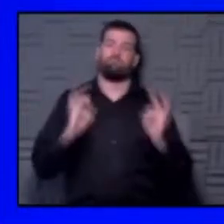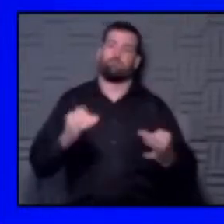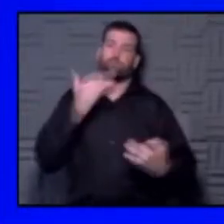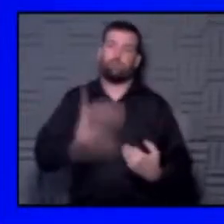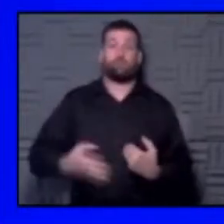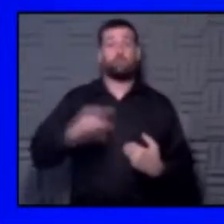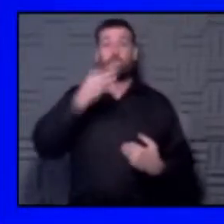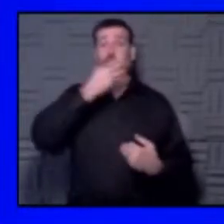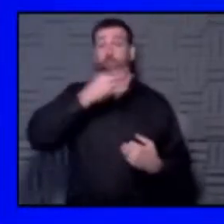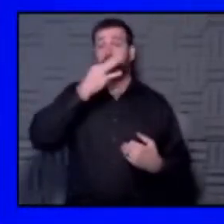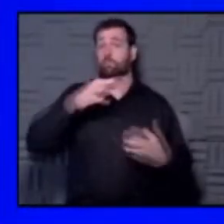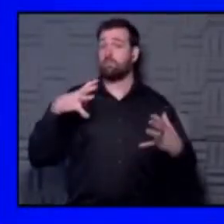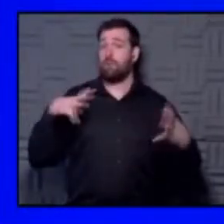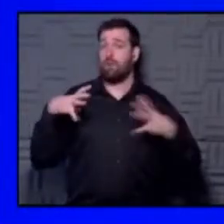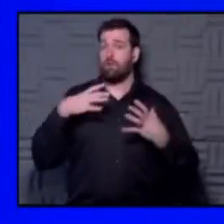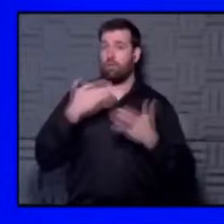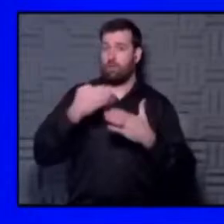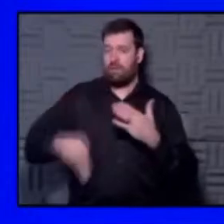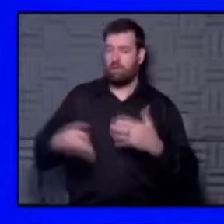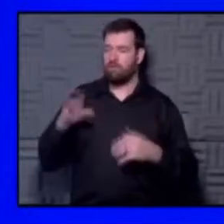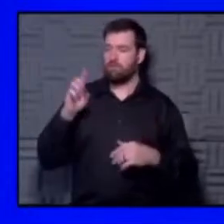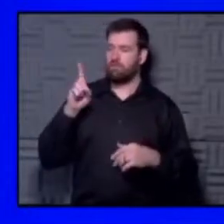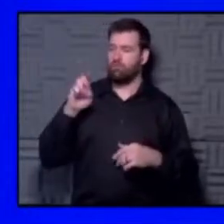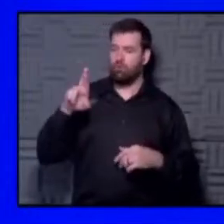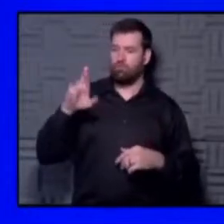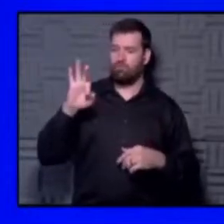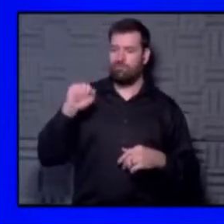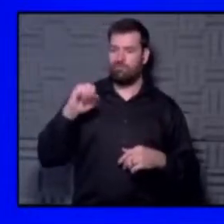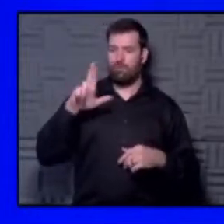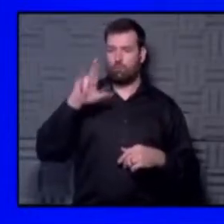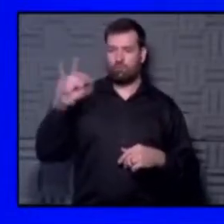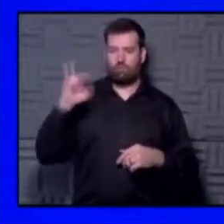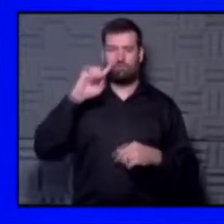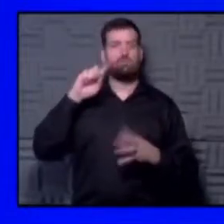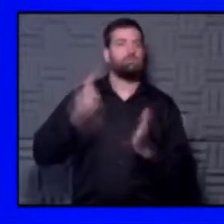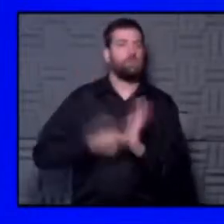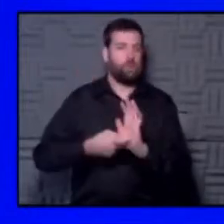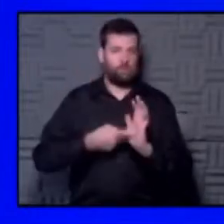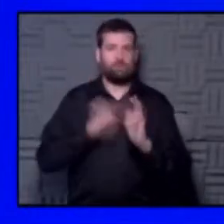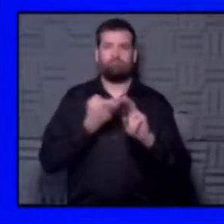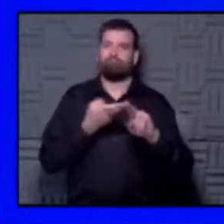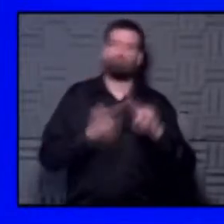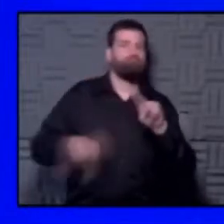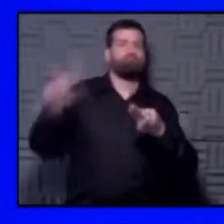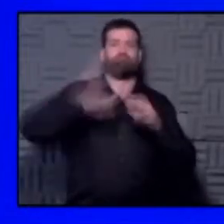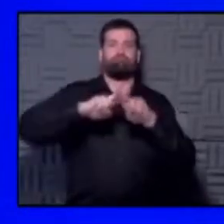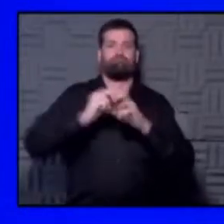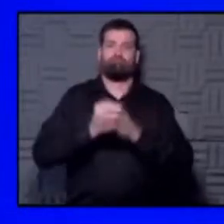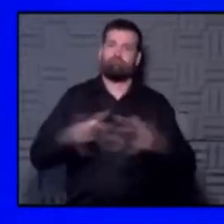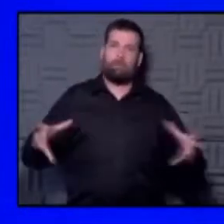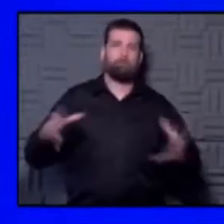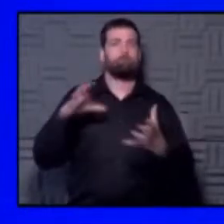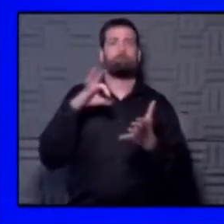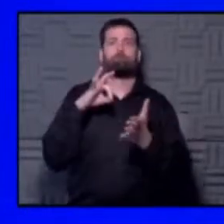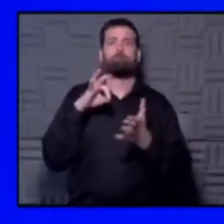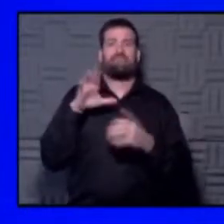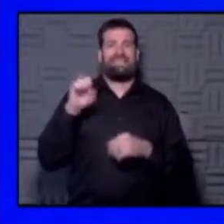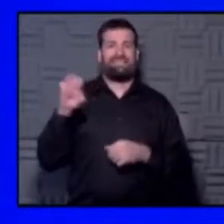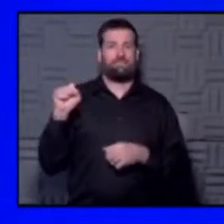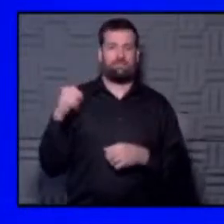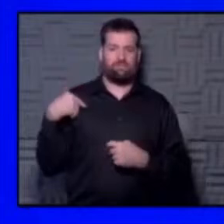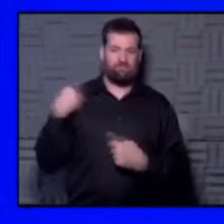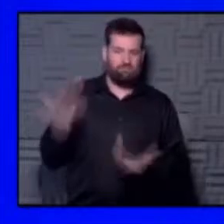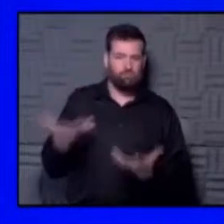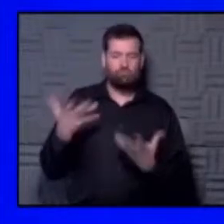into a holiday weekend. We know that Dr. Fauci has talked about surges or increases in cases that have happened after the holidays